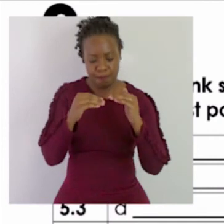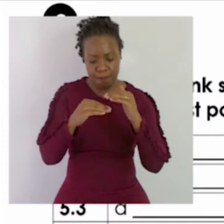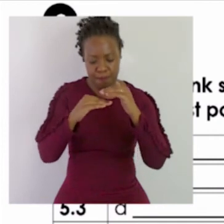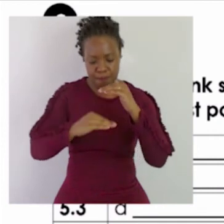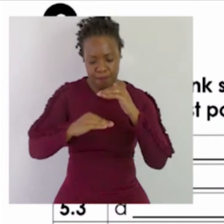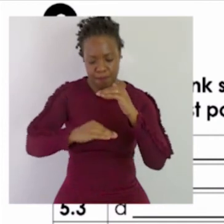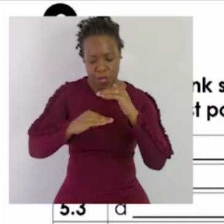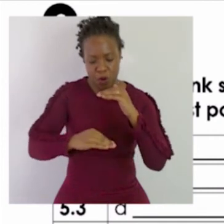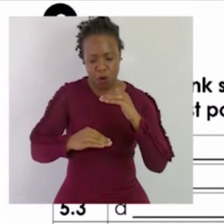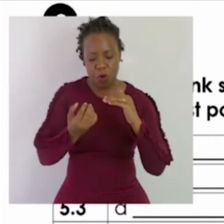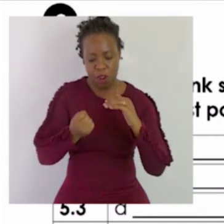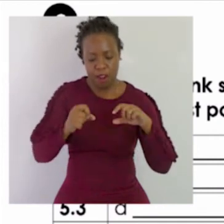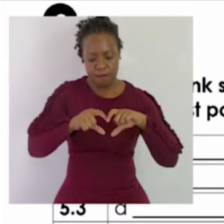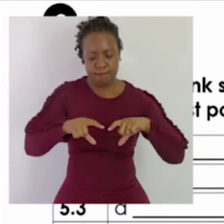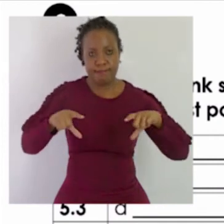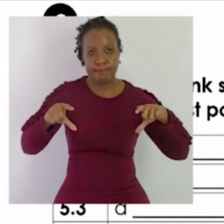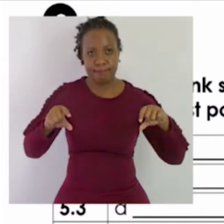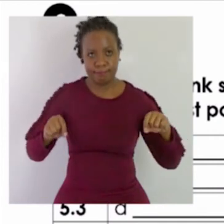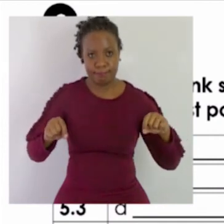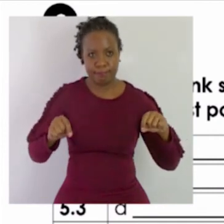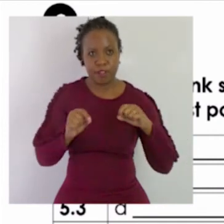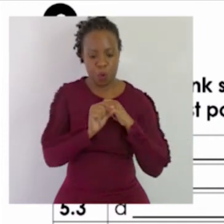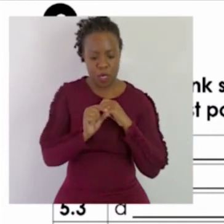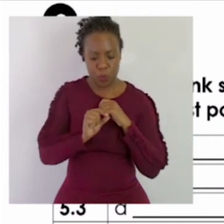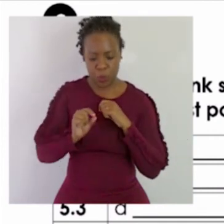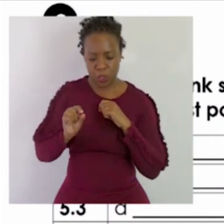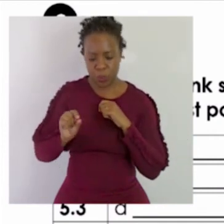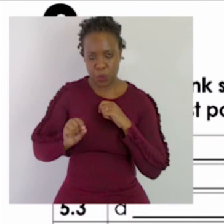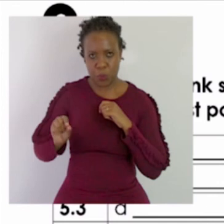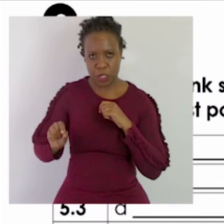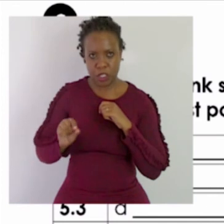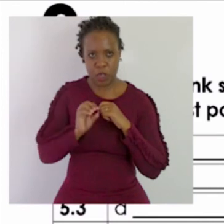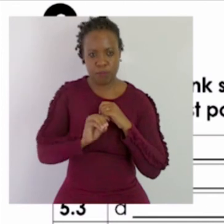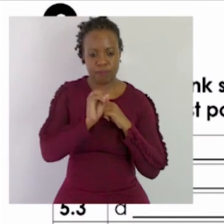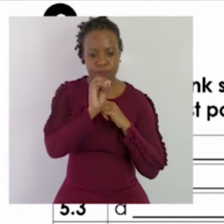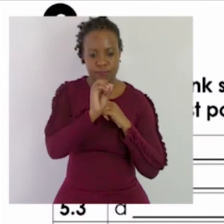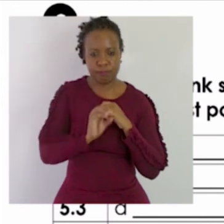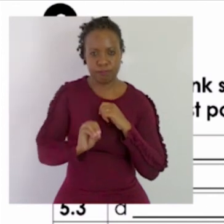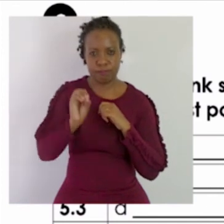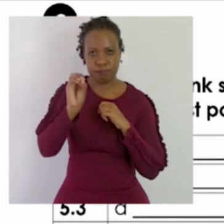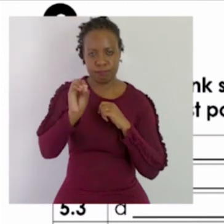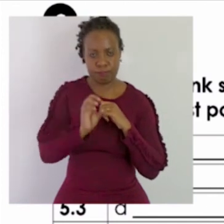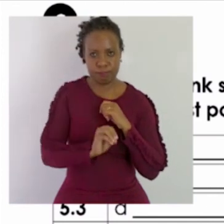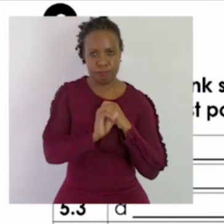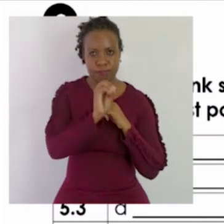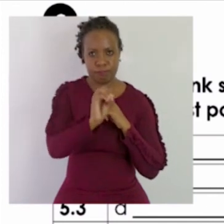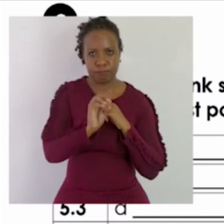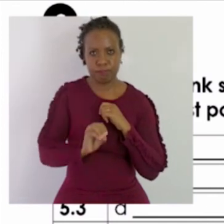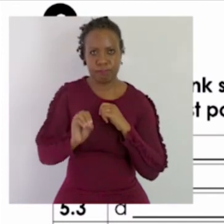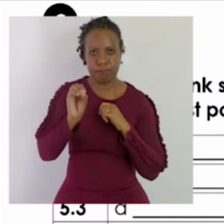below. Write the best possible answer for each collective